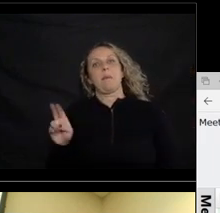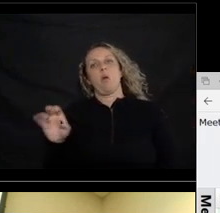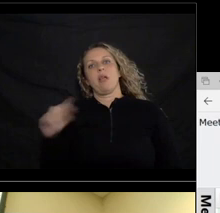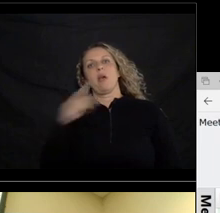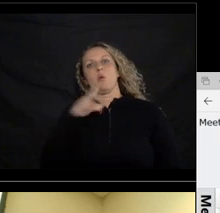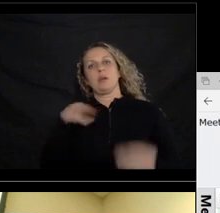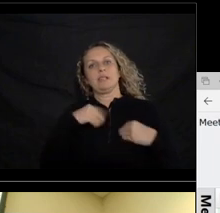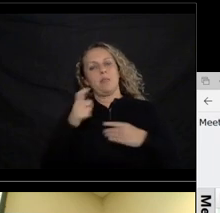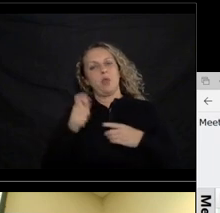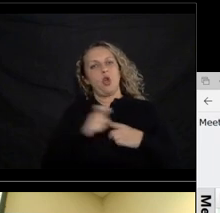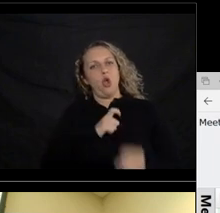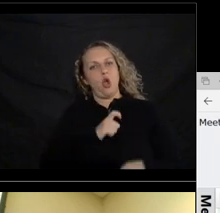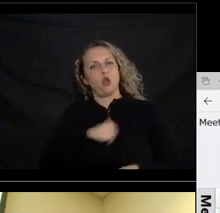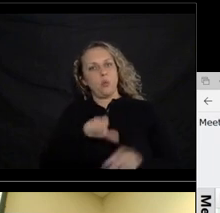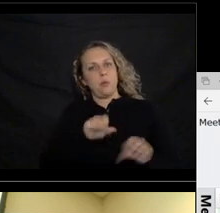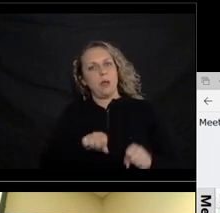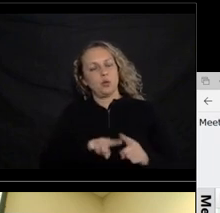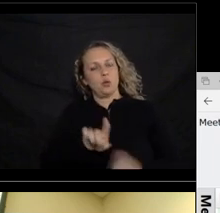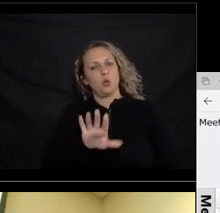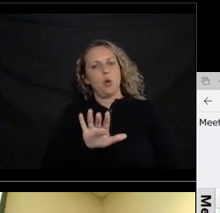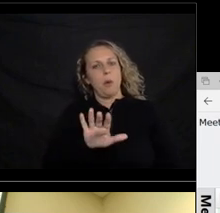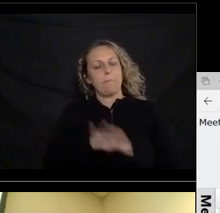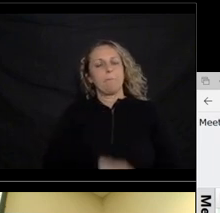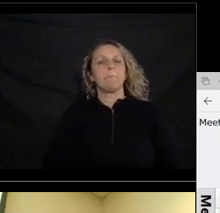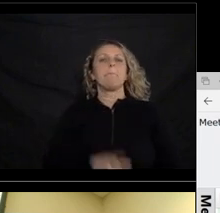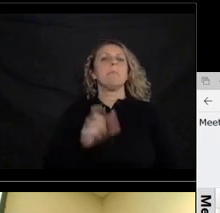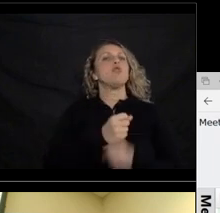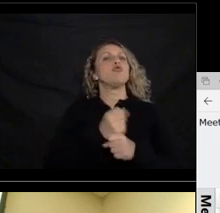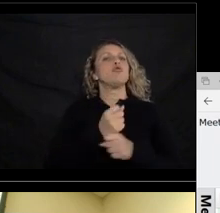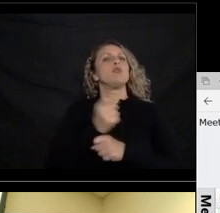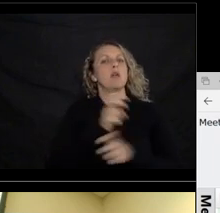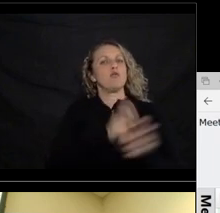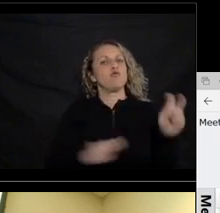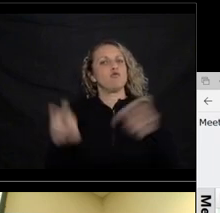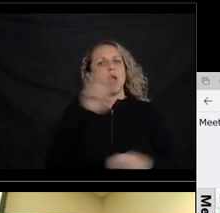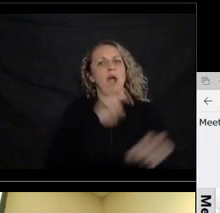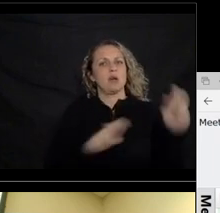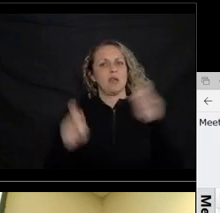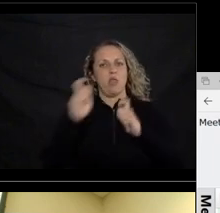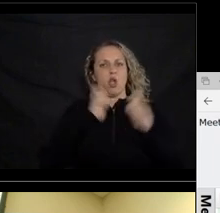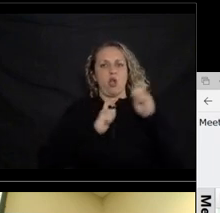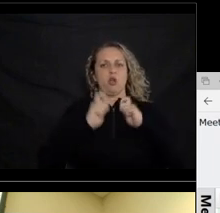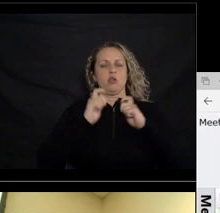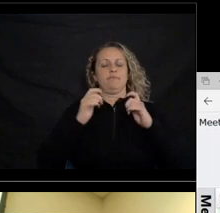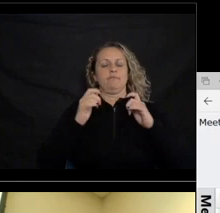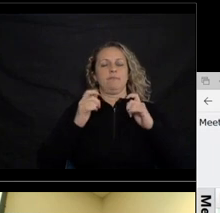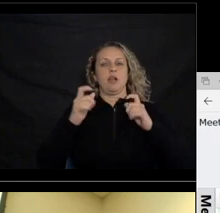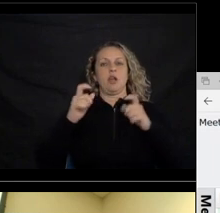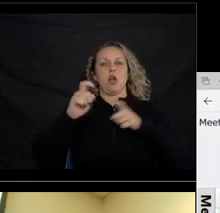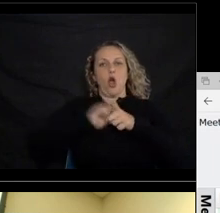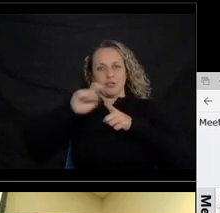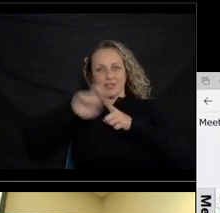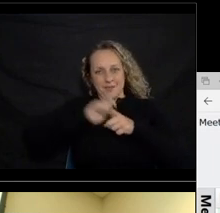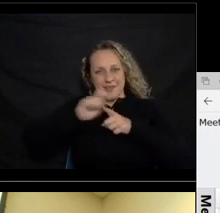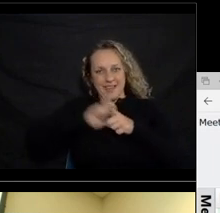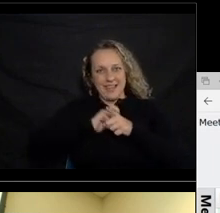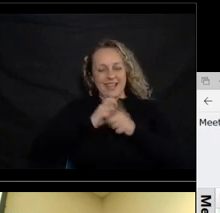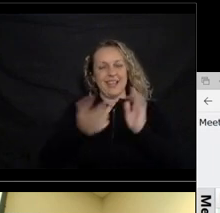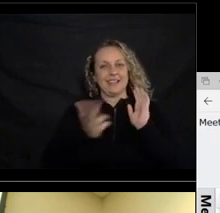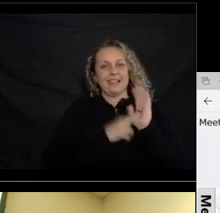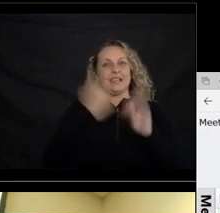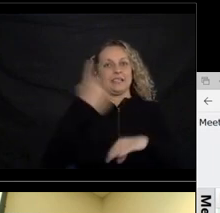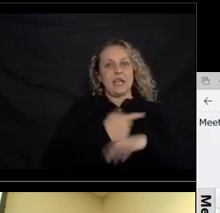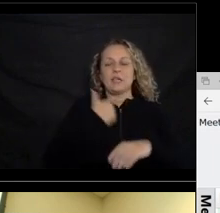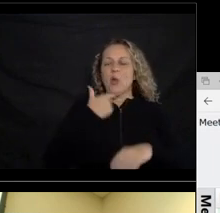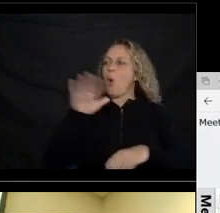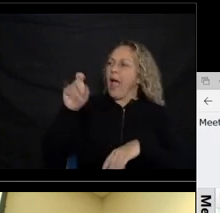accept the call to be able to create routes as the calls come in and kind of assign people days, or if someone says, oh, I